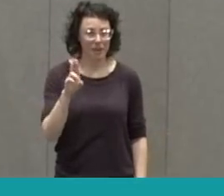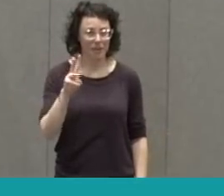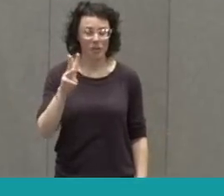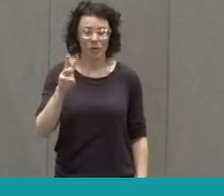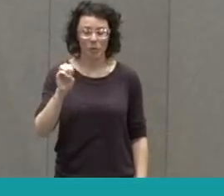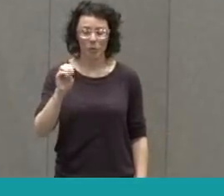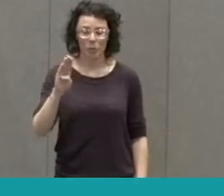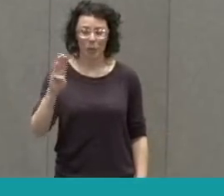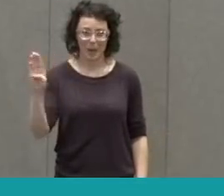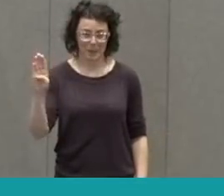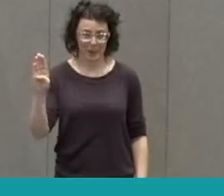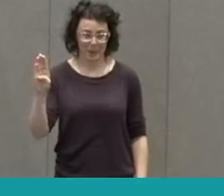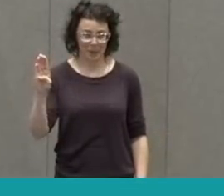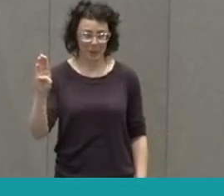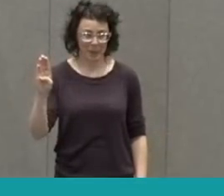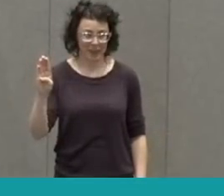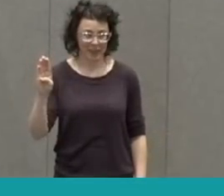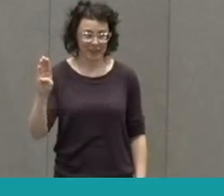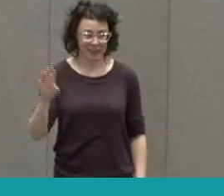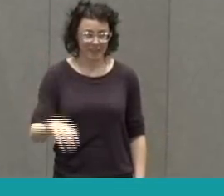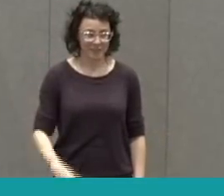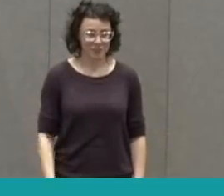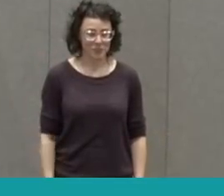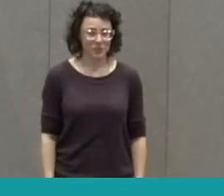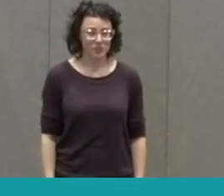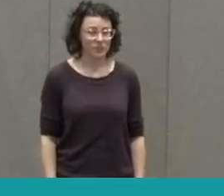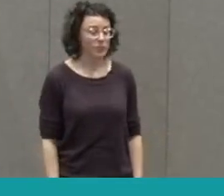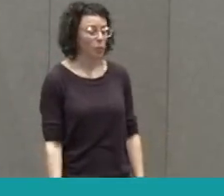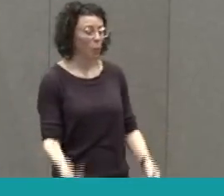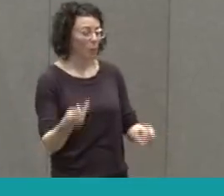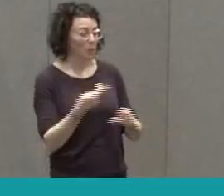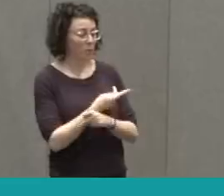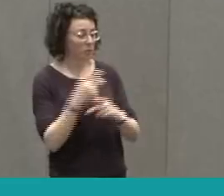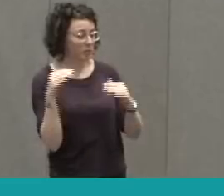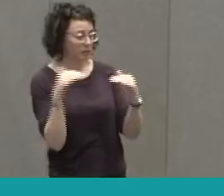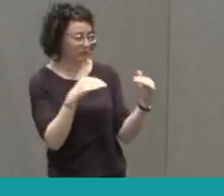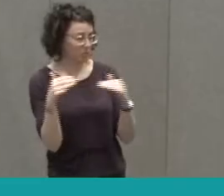So in Multiplication War, you will need a deck of cards.